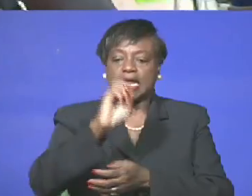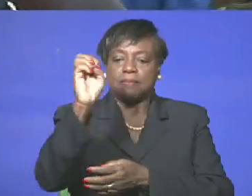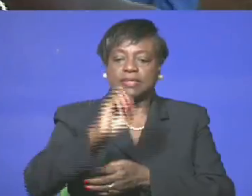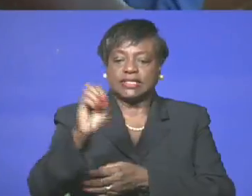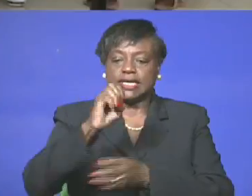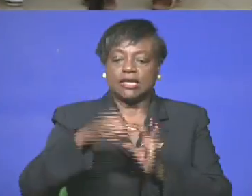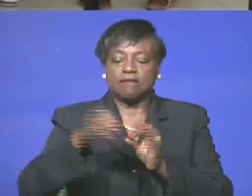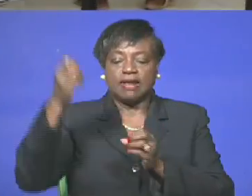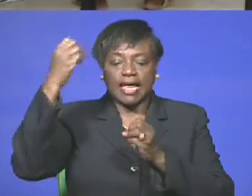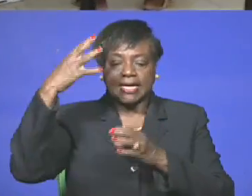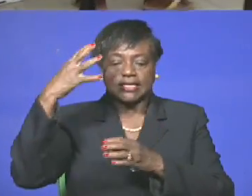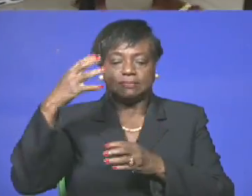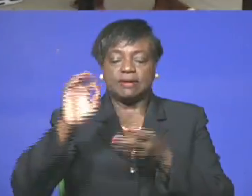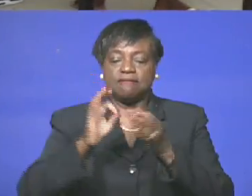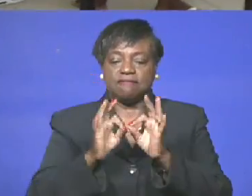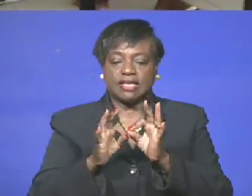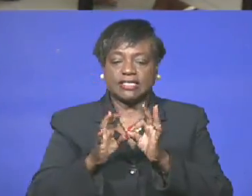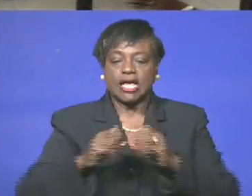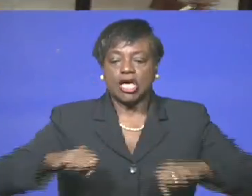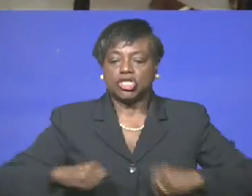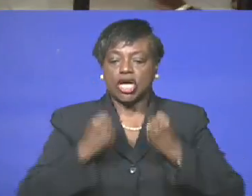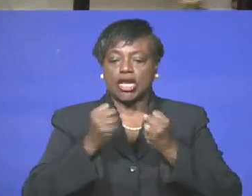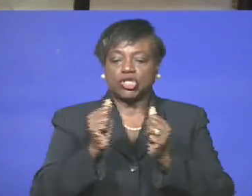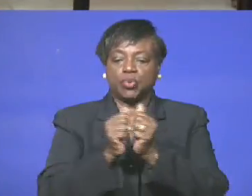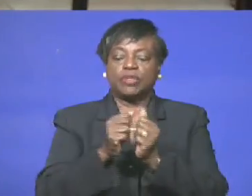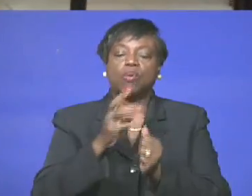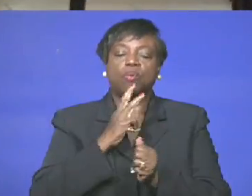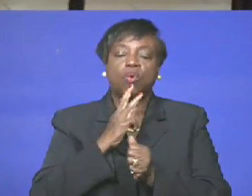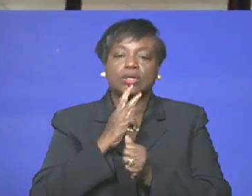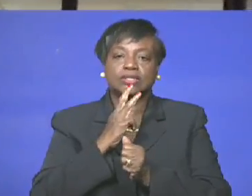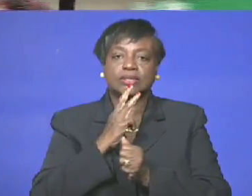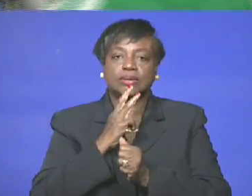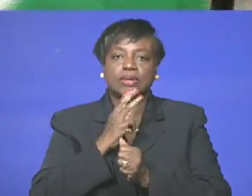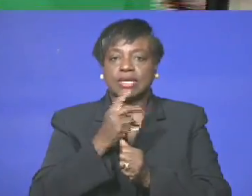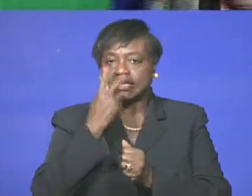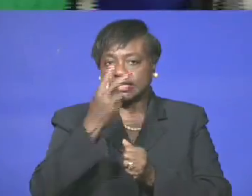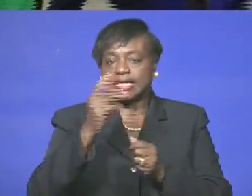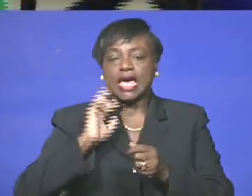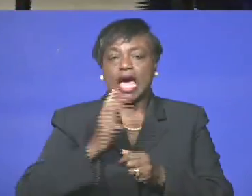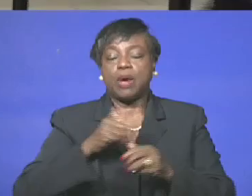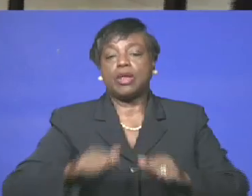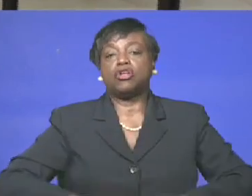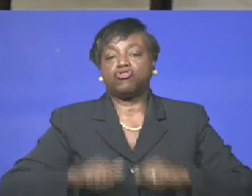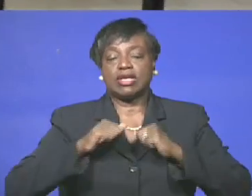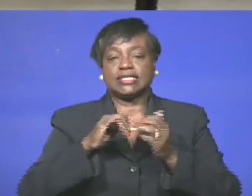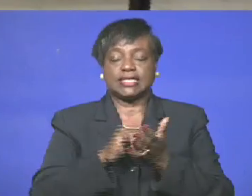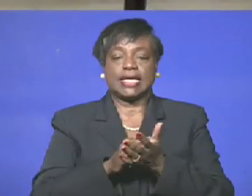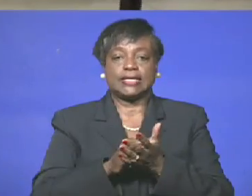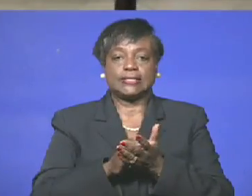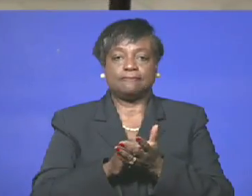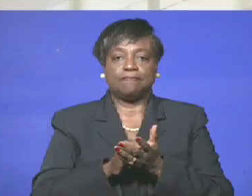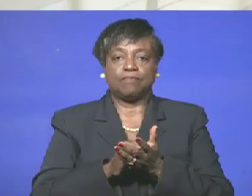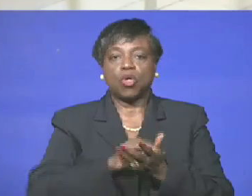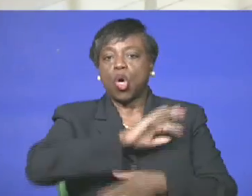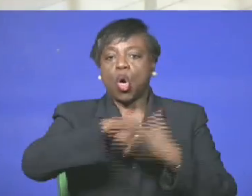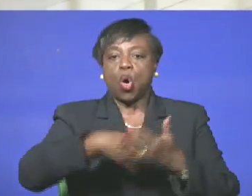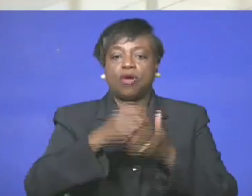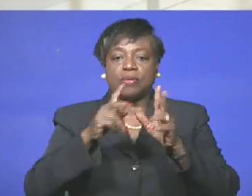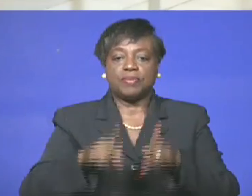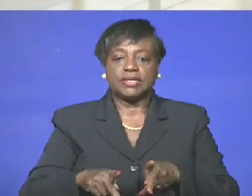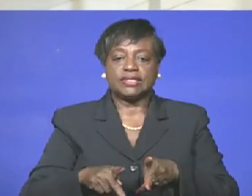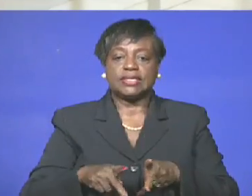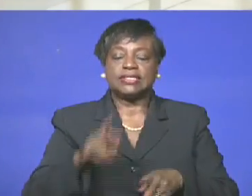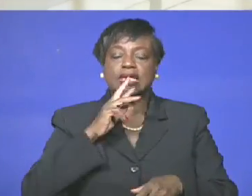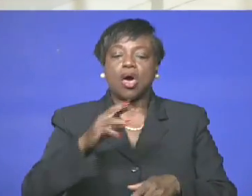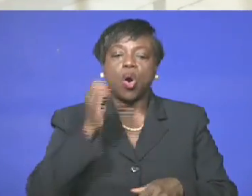to the communities. There is a challenge with water, so we'll see how we'll address those matters during the week ahead. Tonight, all of those evacuated residents are back home